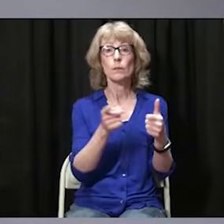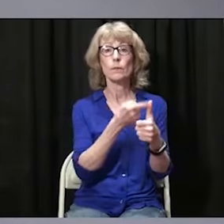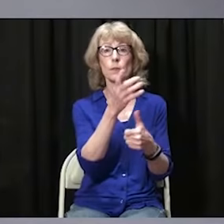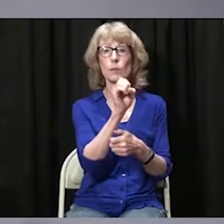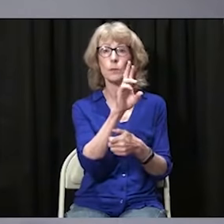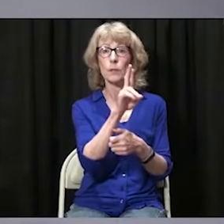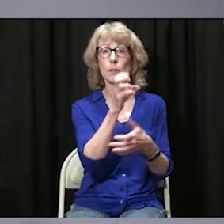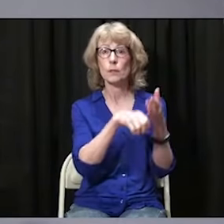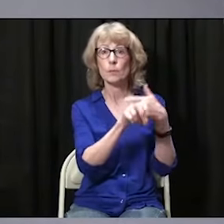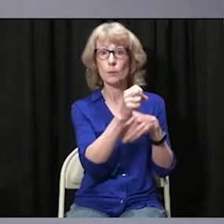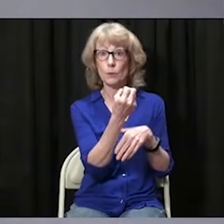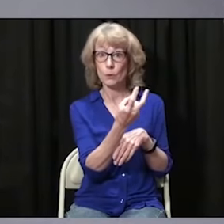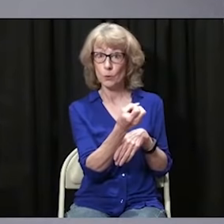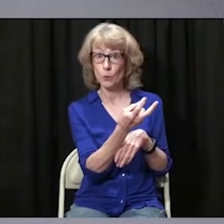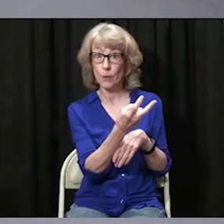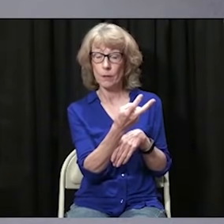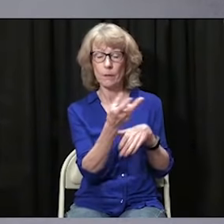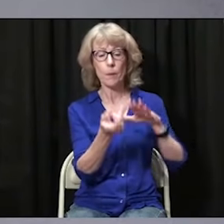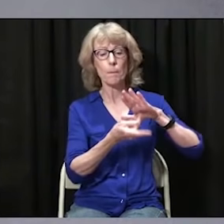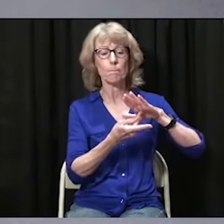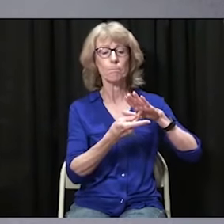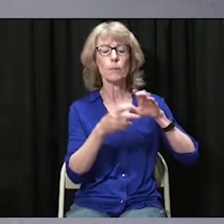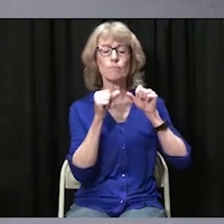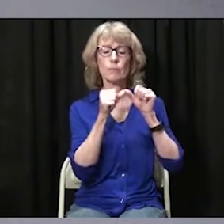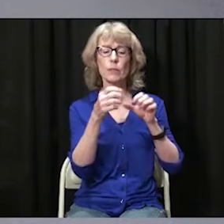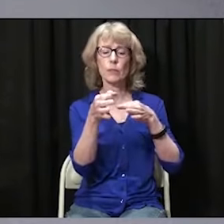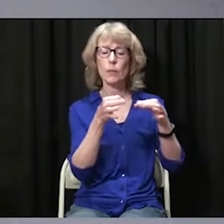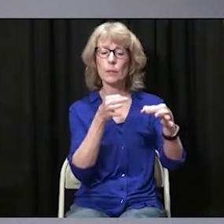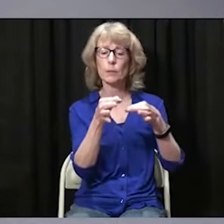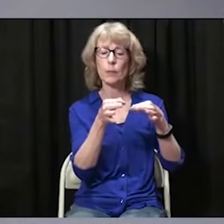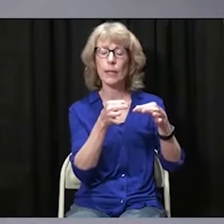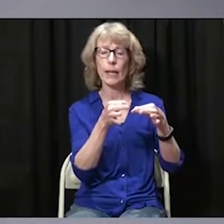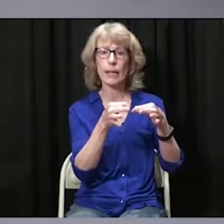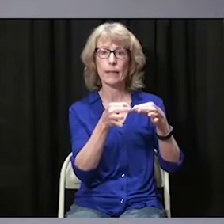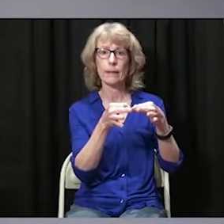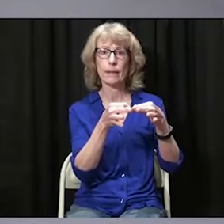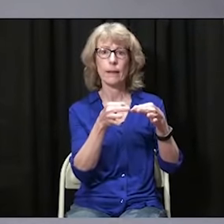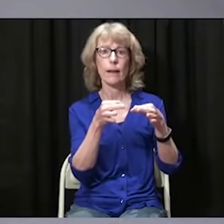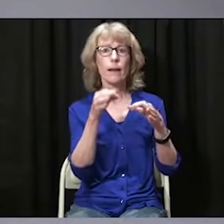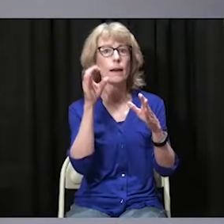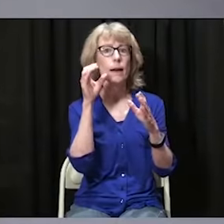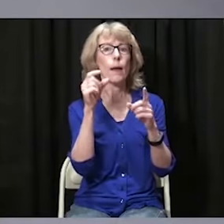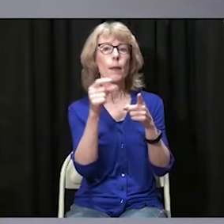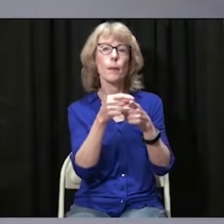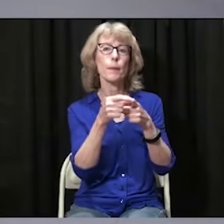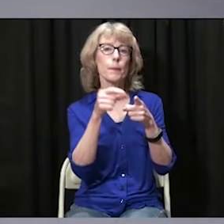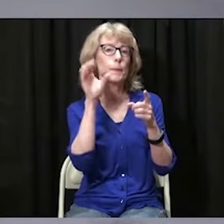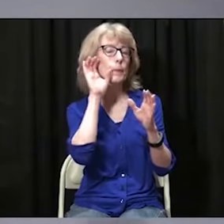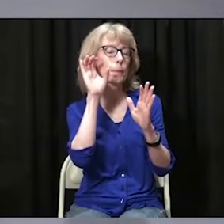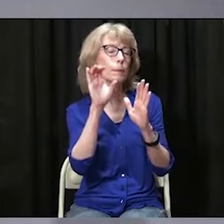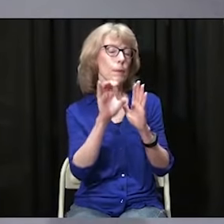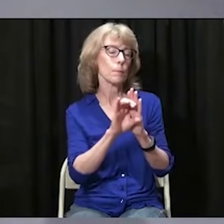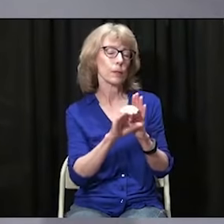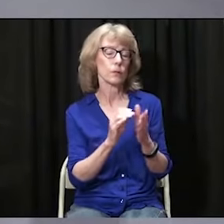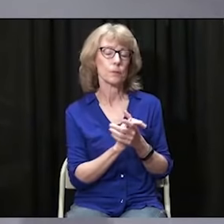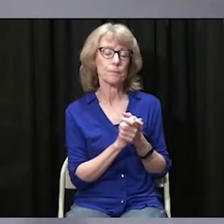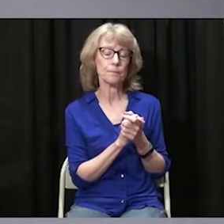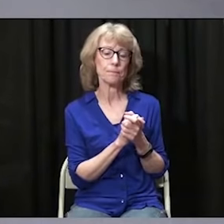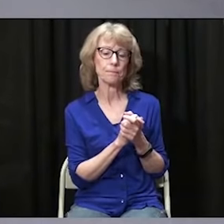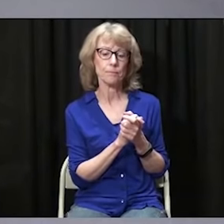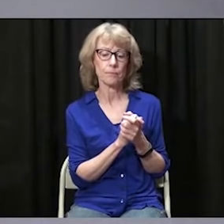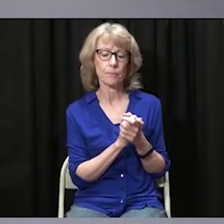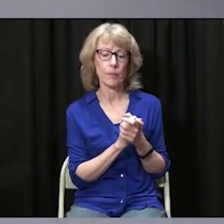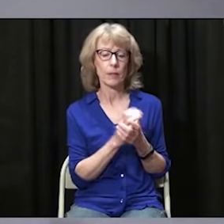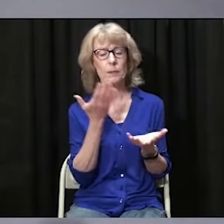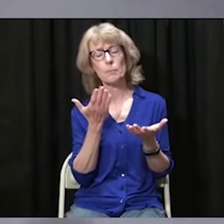detail about how this metaphor works. So let me read a few verses from 1 Corinthians 12, starting in verse 15. Now if the